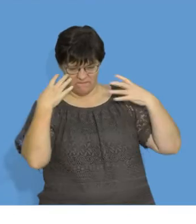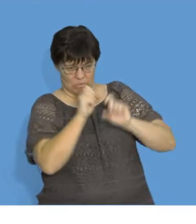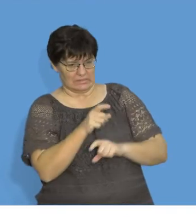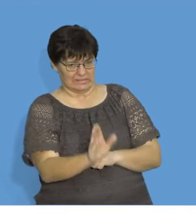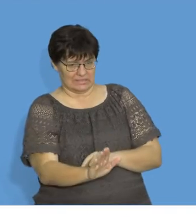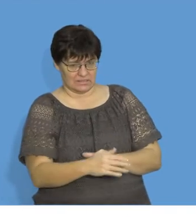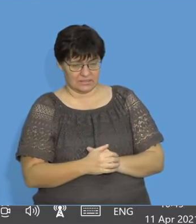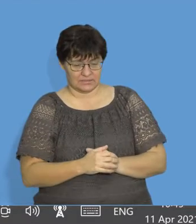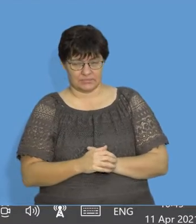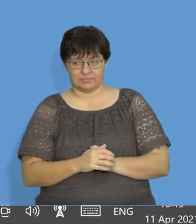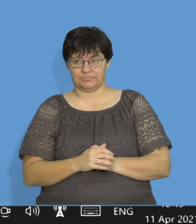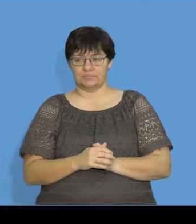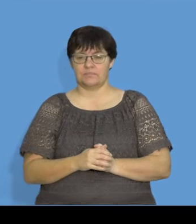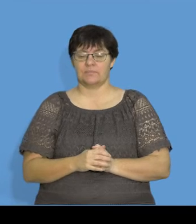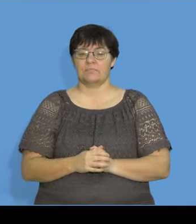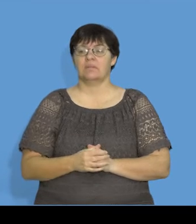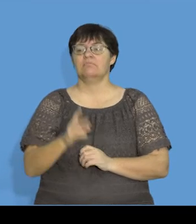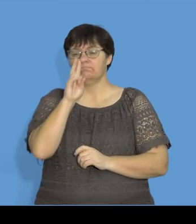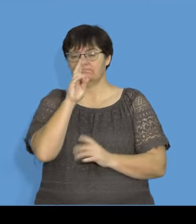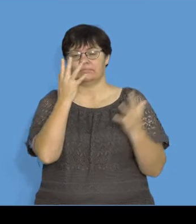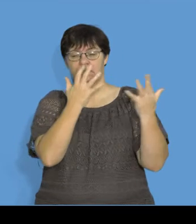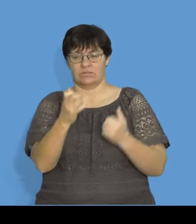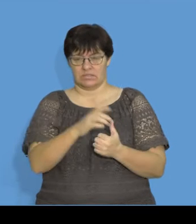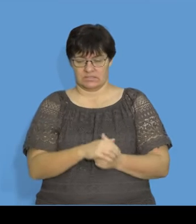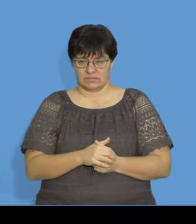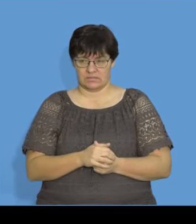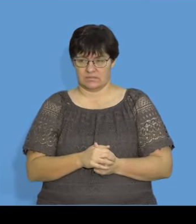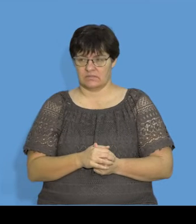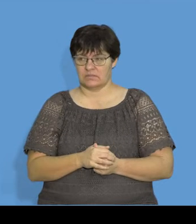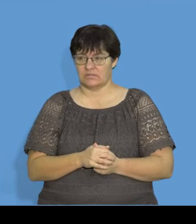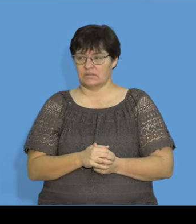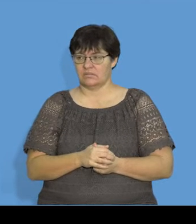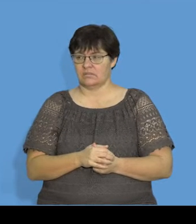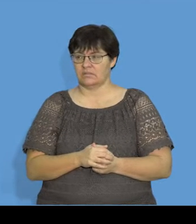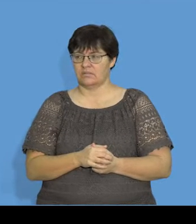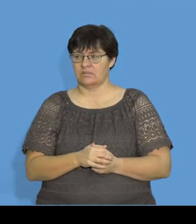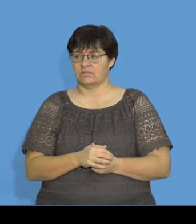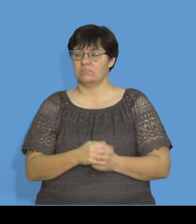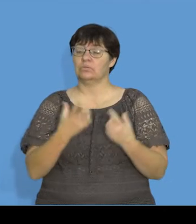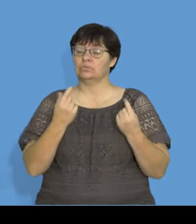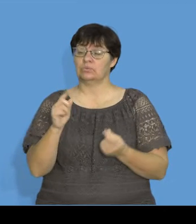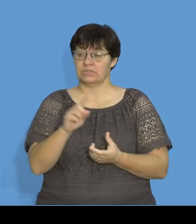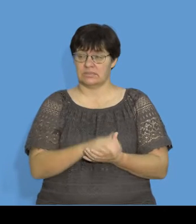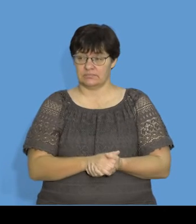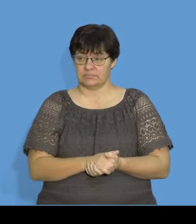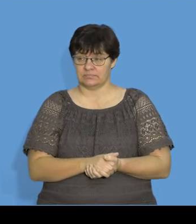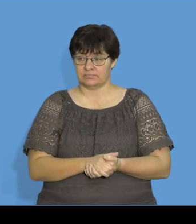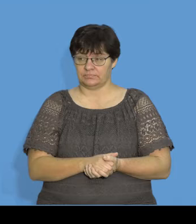So let's go back to our calculations. And what I'm going to do